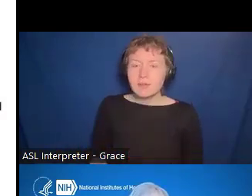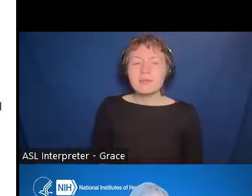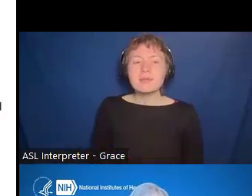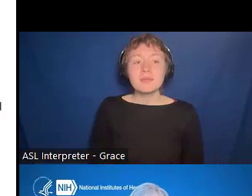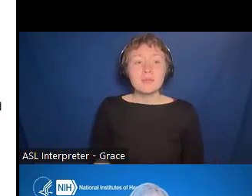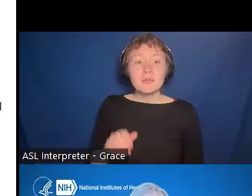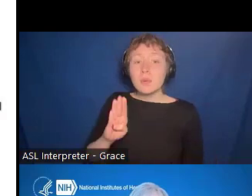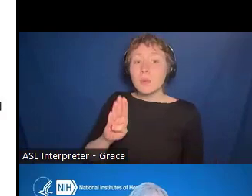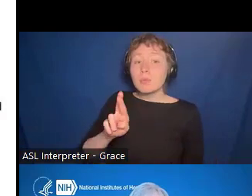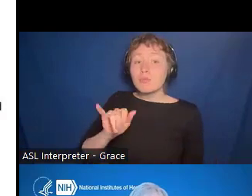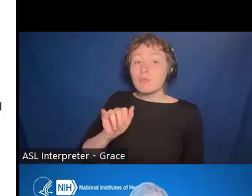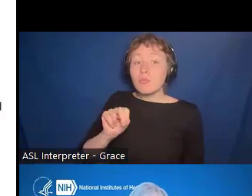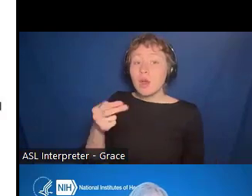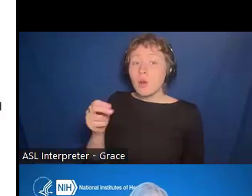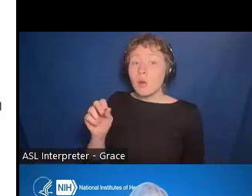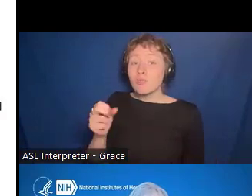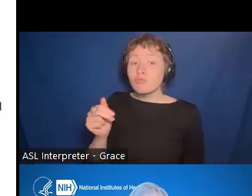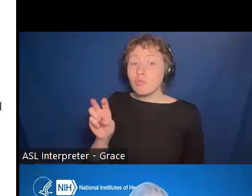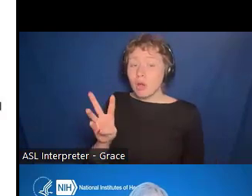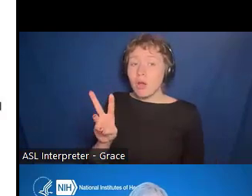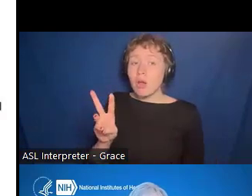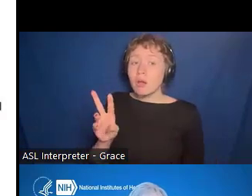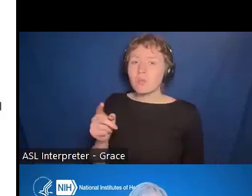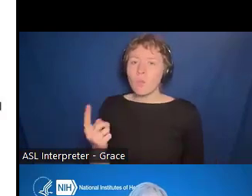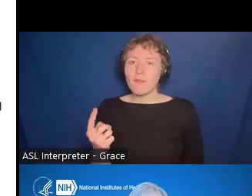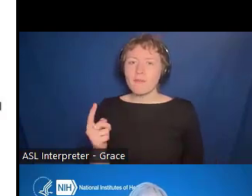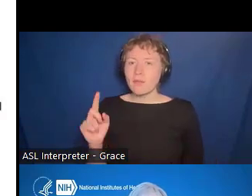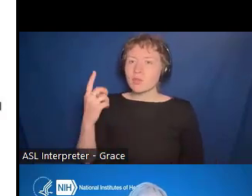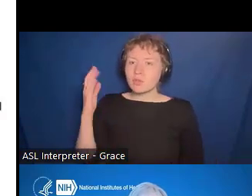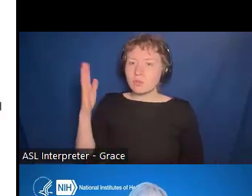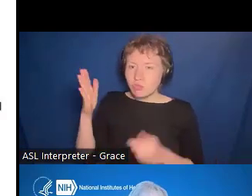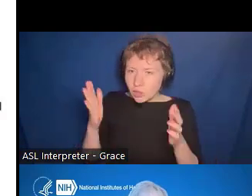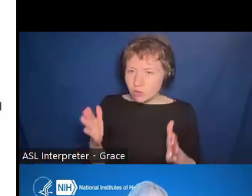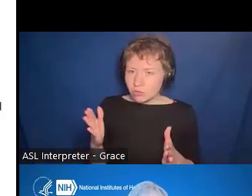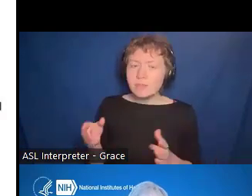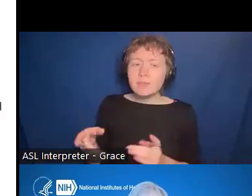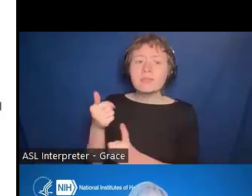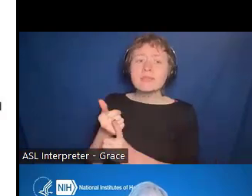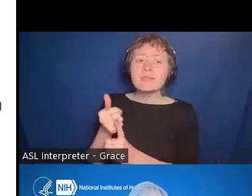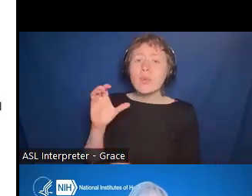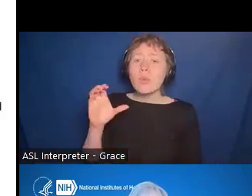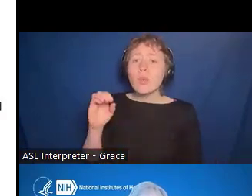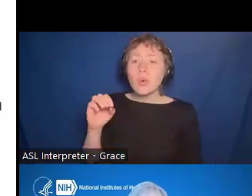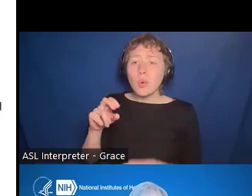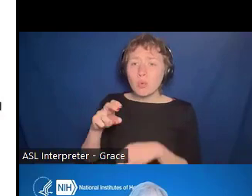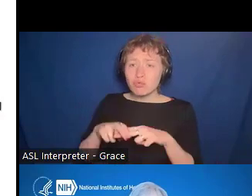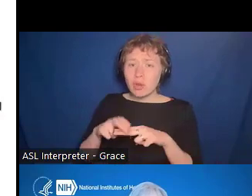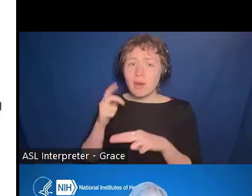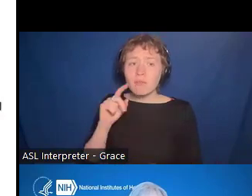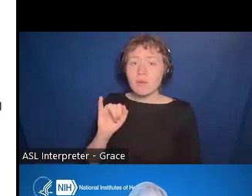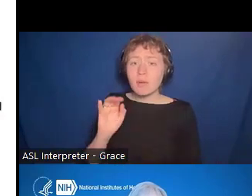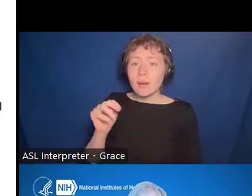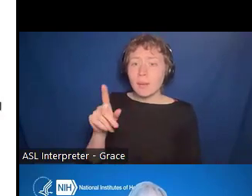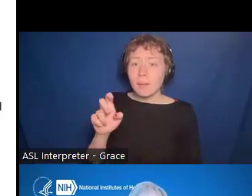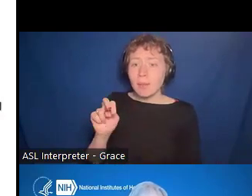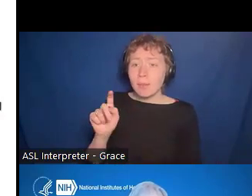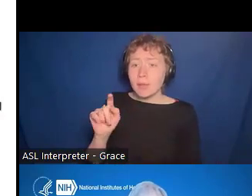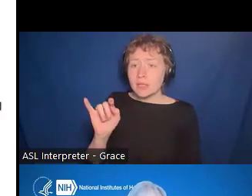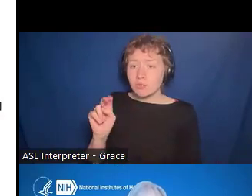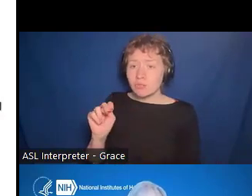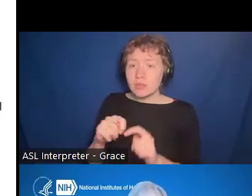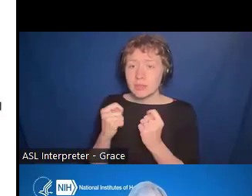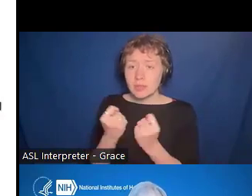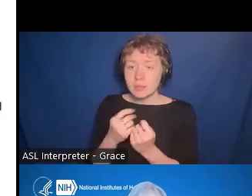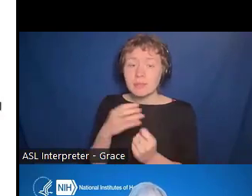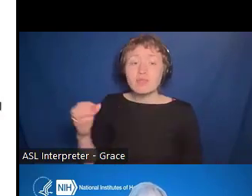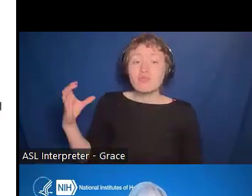Brian Hoshaw is going to be one of our first presenters, and he is co-chair of the implementation team, and he is chief of the scientific